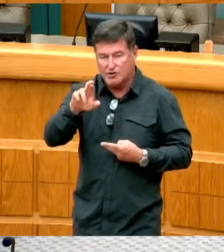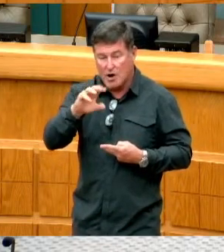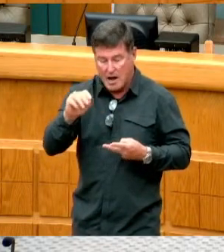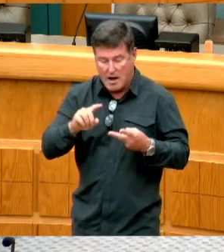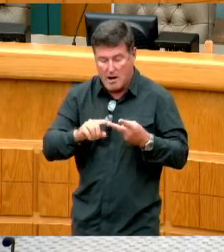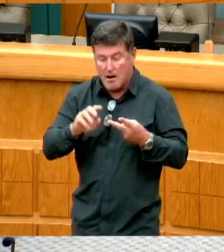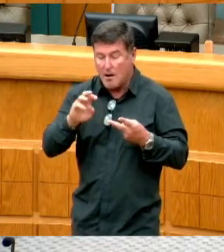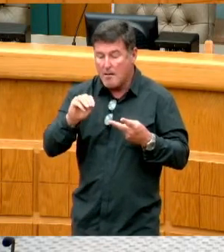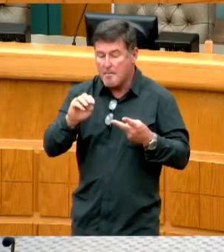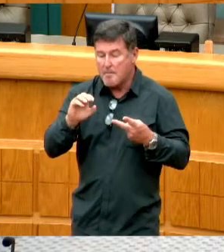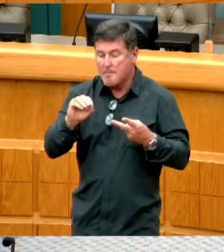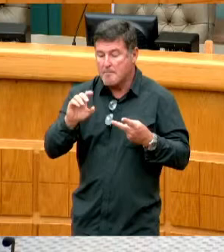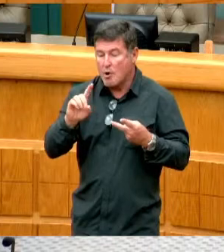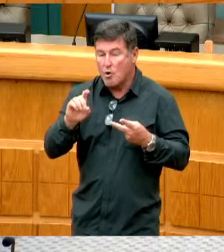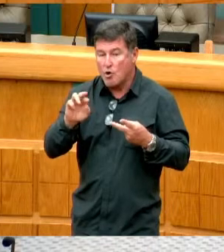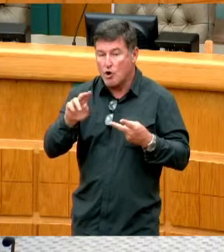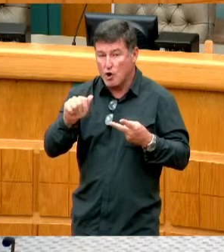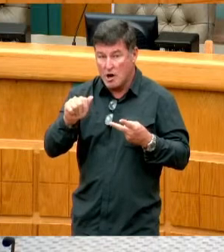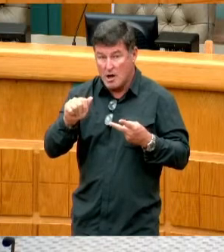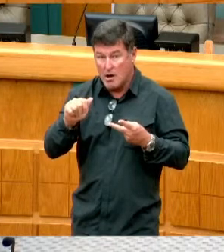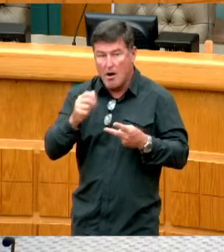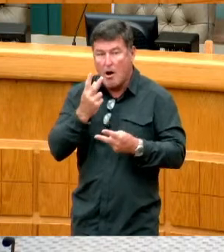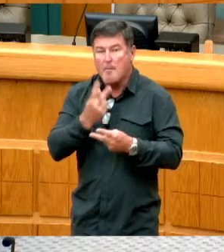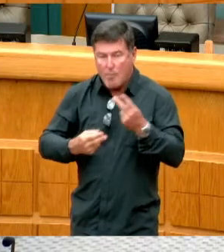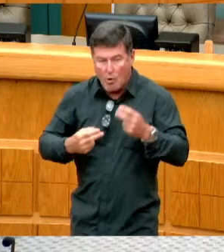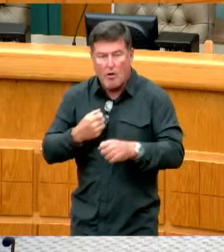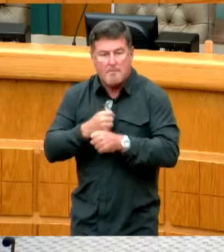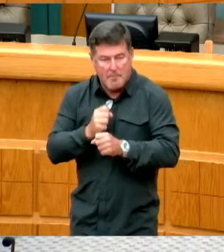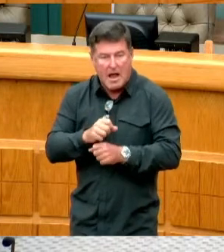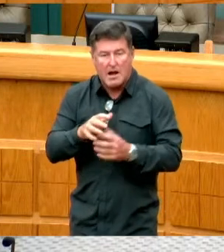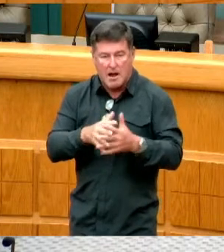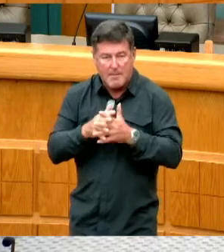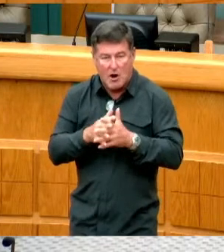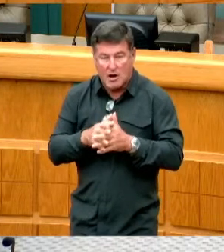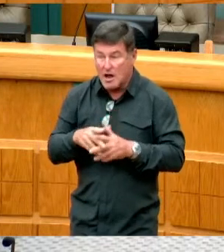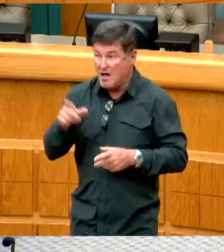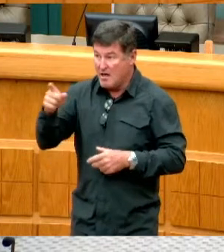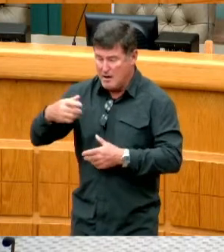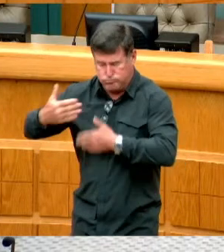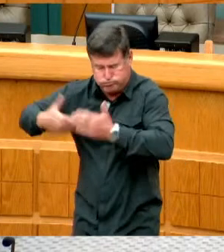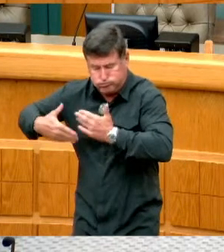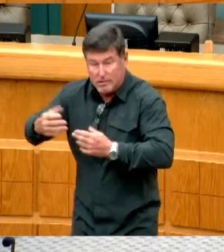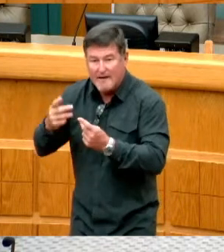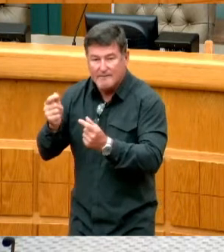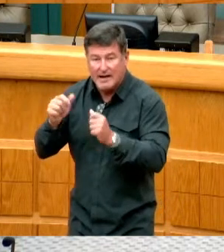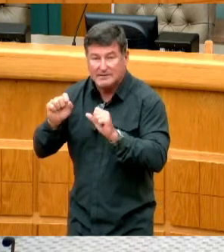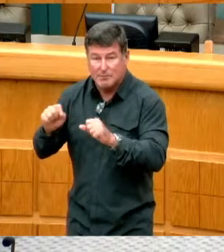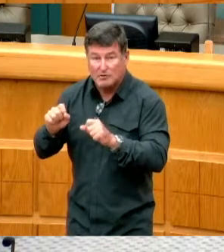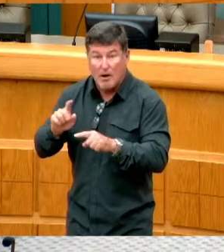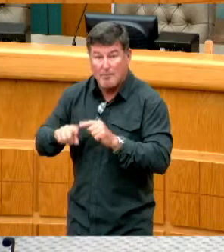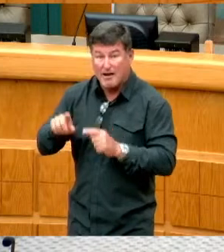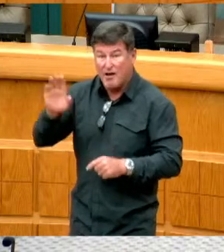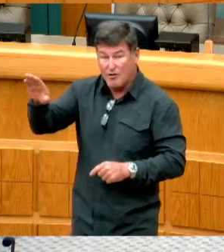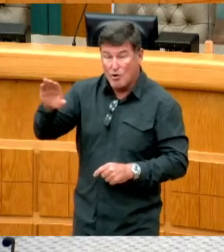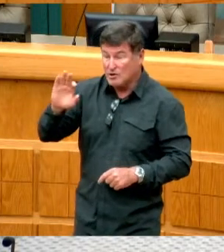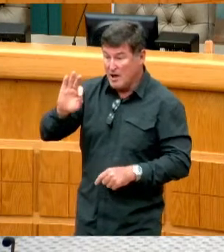nation as fast as they can make it. And unfortunately, there is a physical limit to their